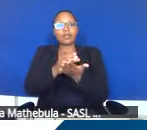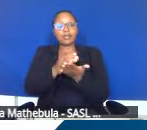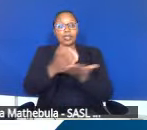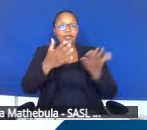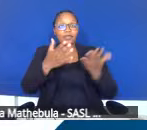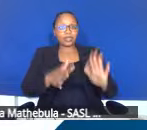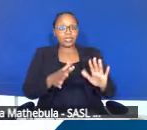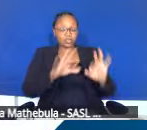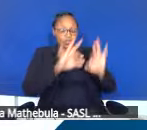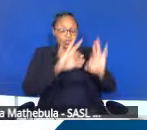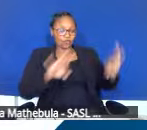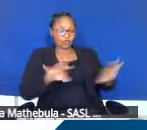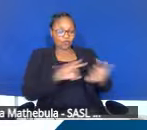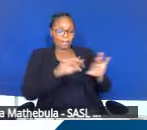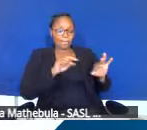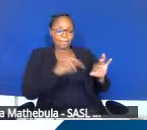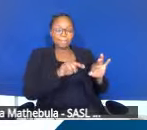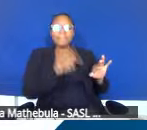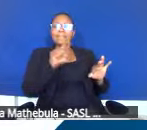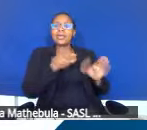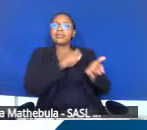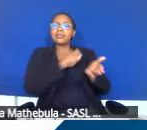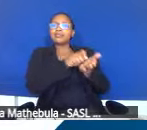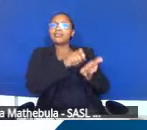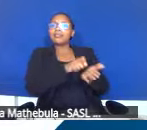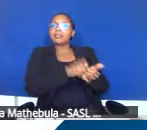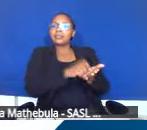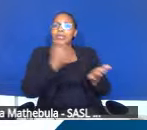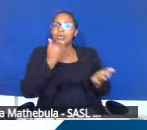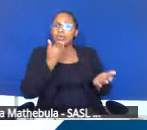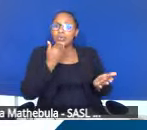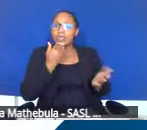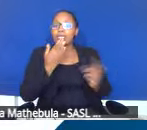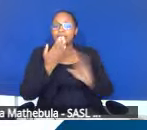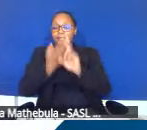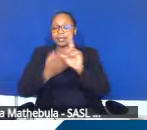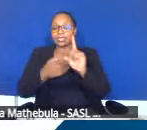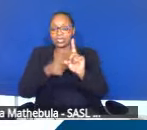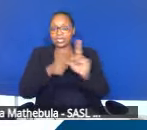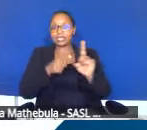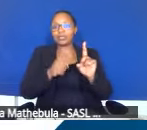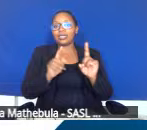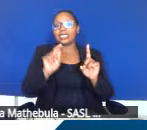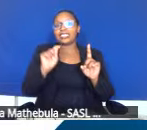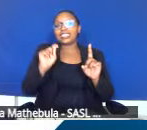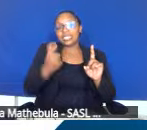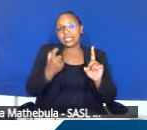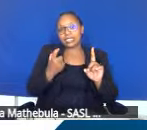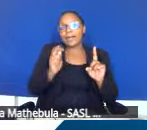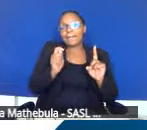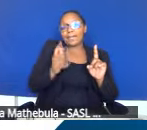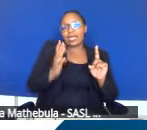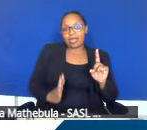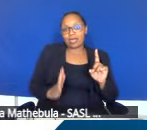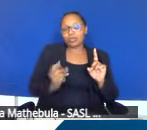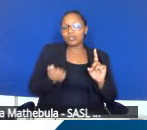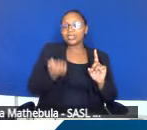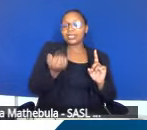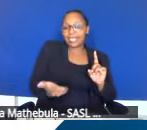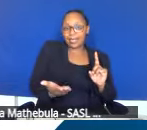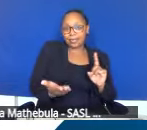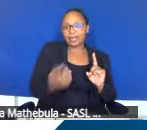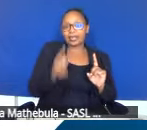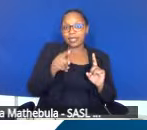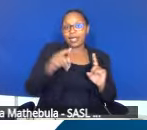must be completed by the taxpayer or the person claiming the benefit, the person who has